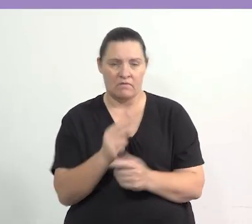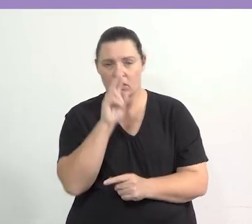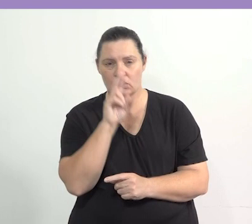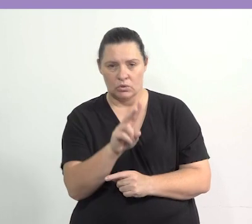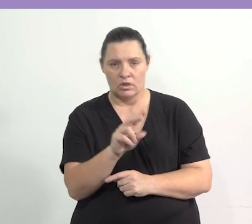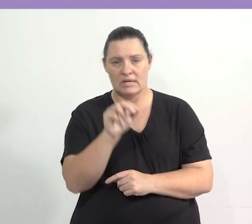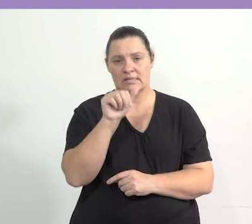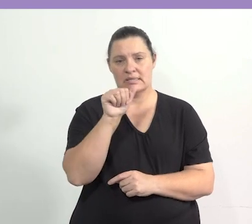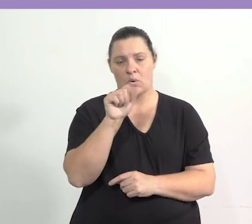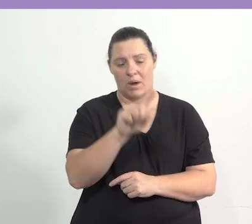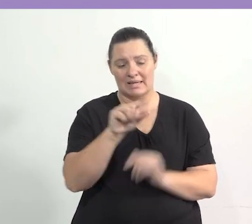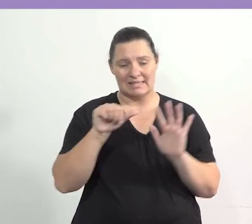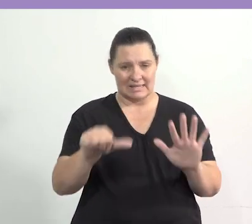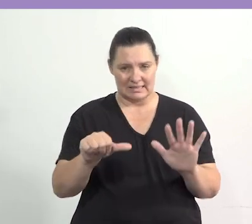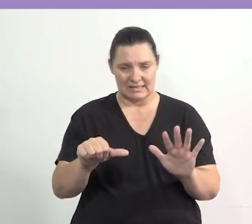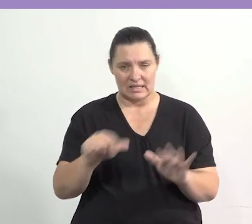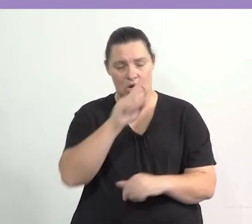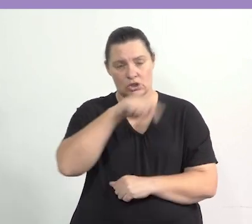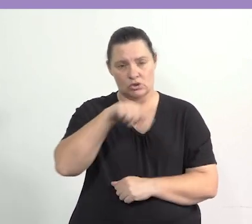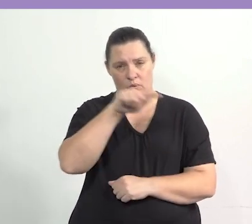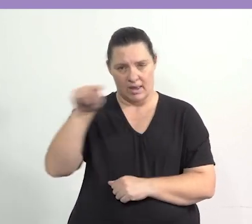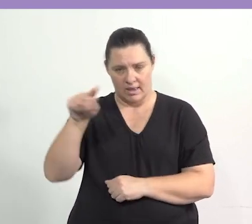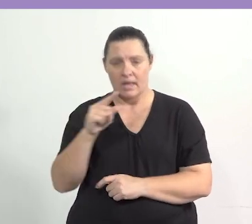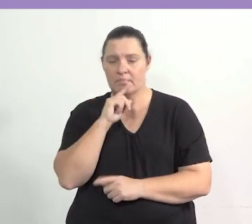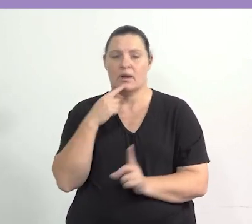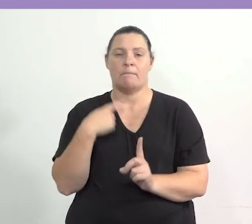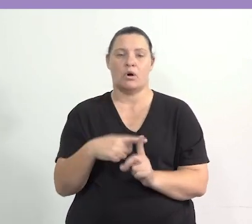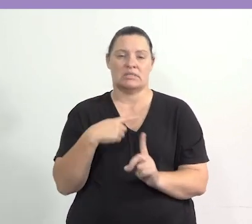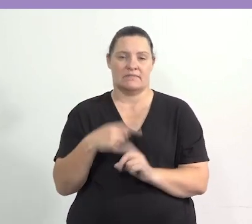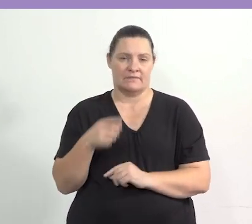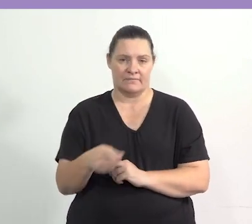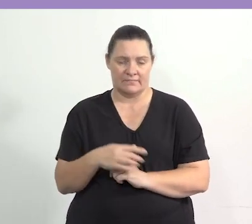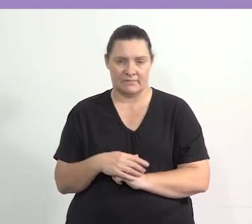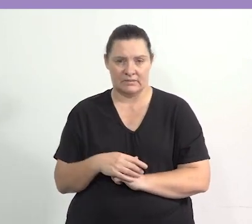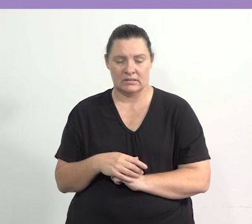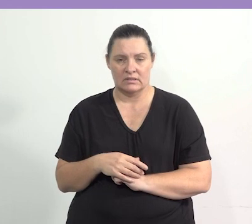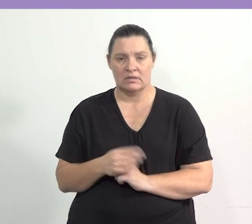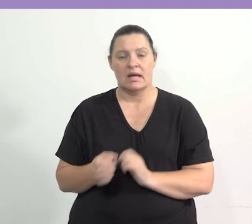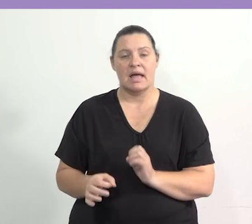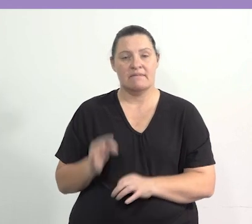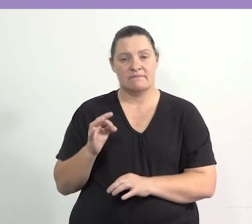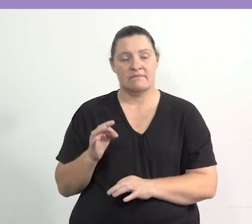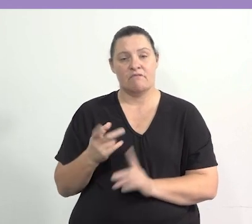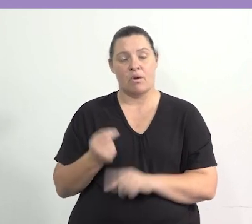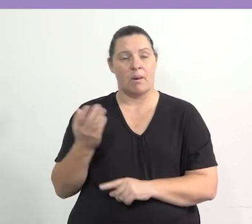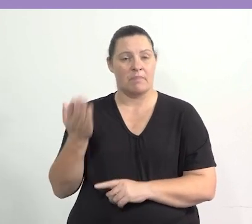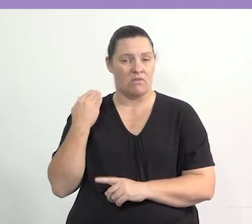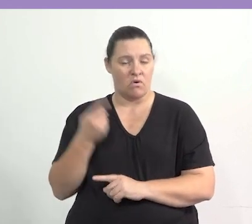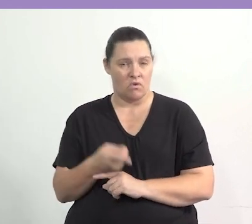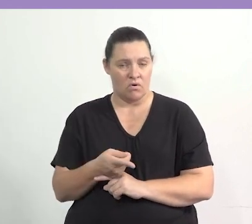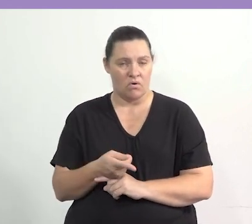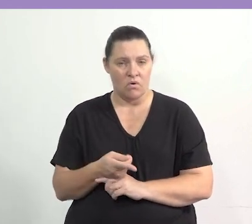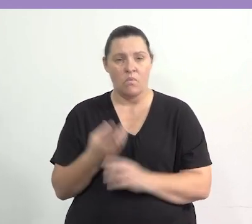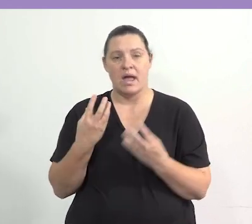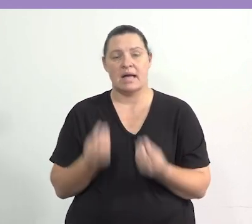at the square root of 16, now this is a positive square root. If we remember from the previous